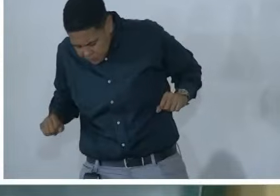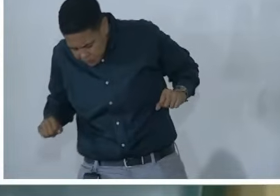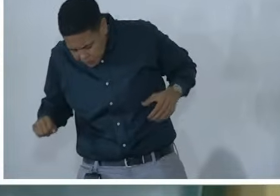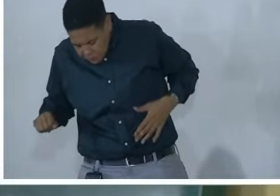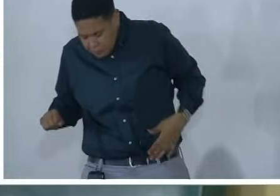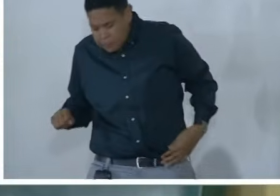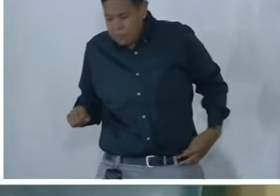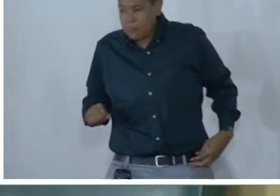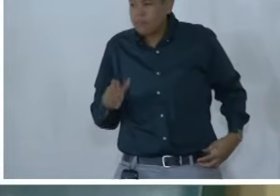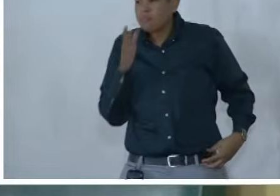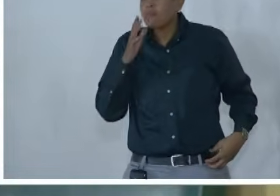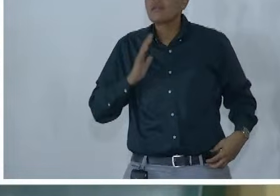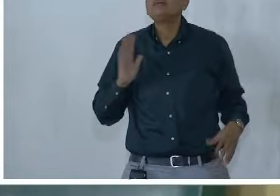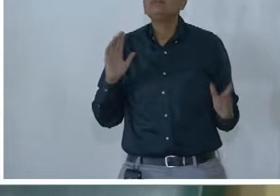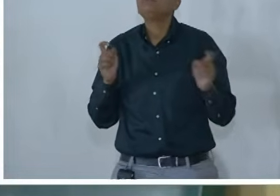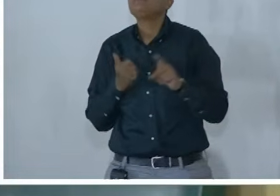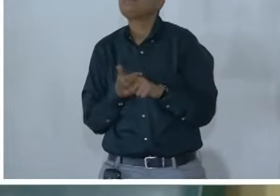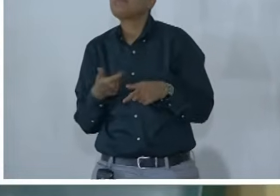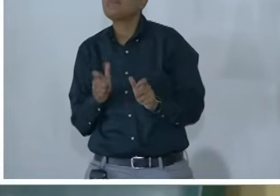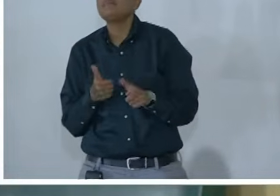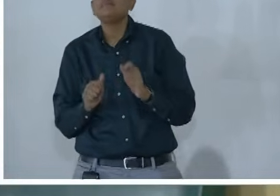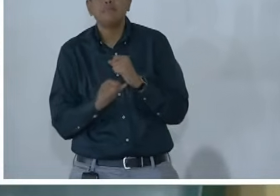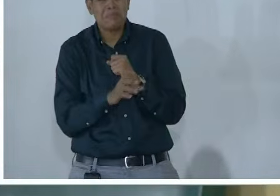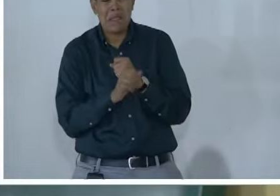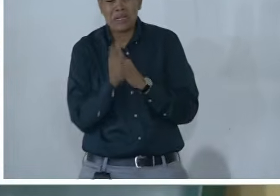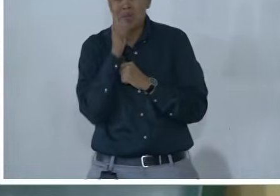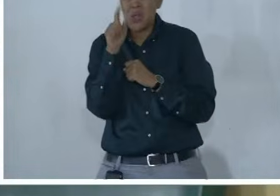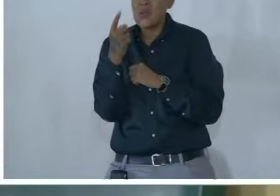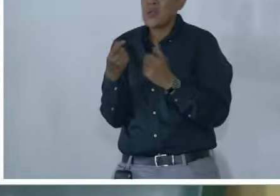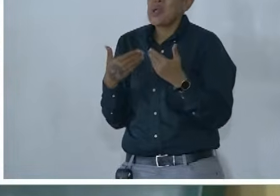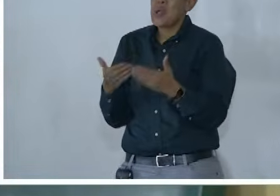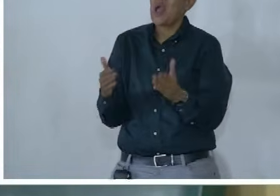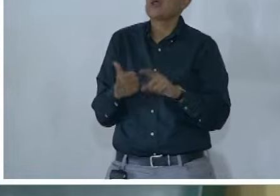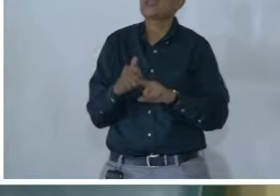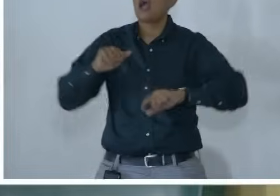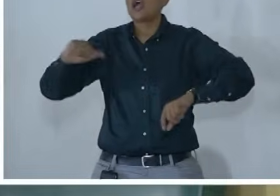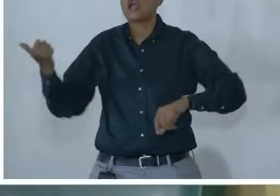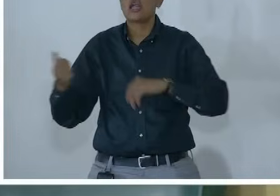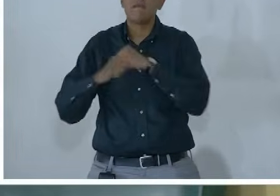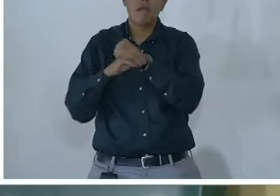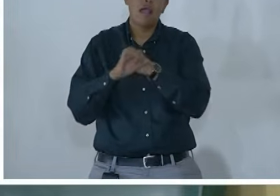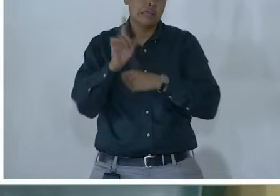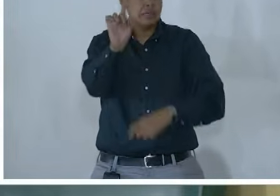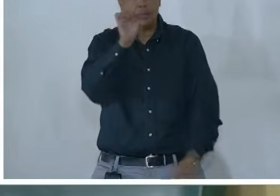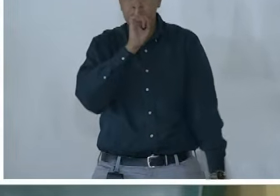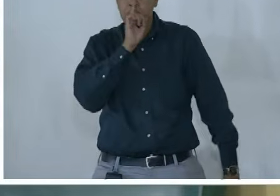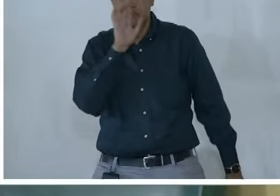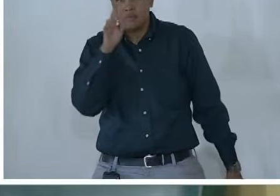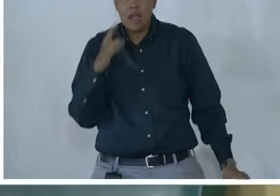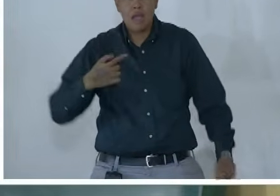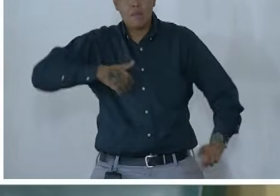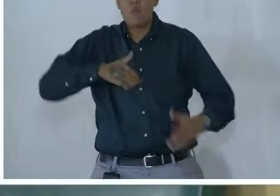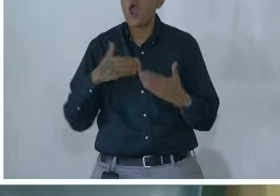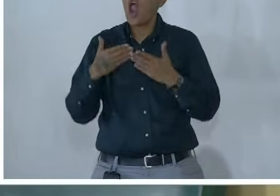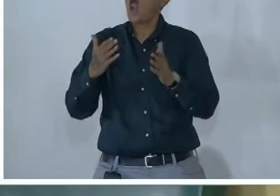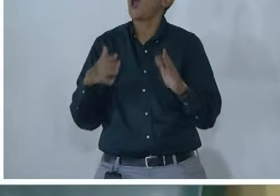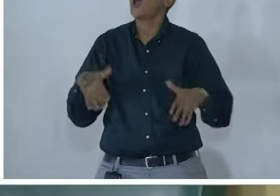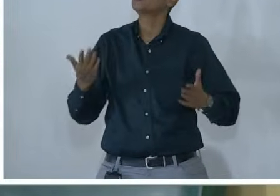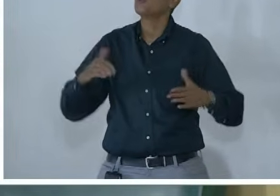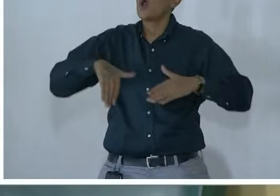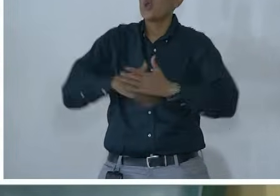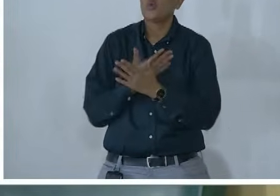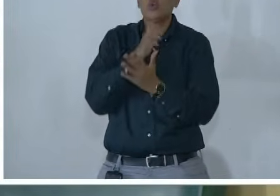Madam Speaker, the micro market is not merely launching another market. We're launching a